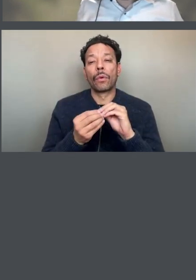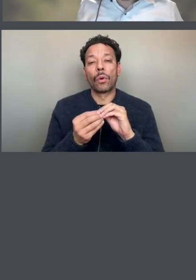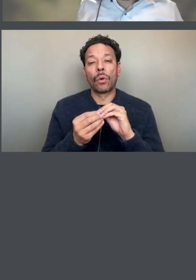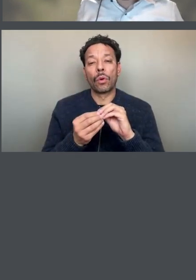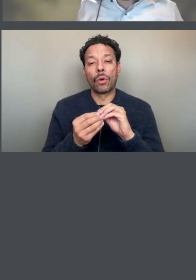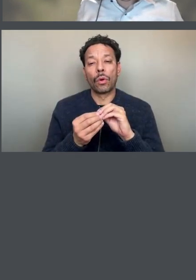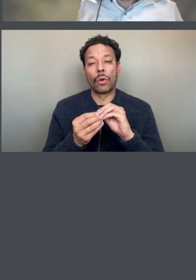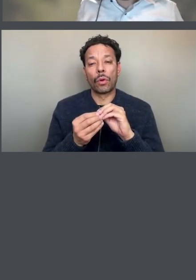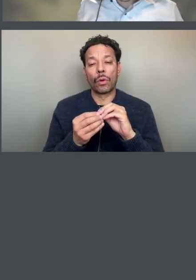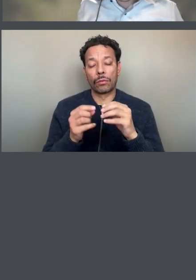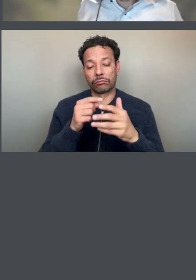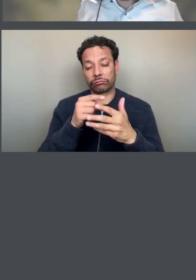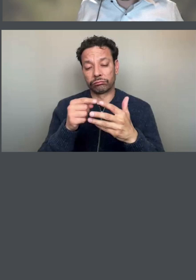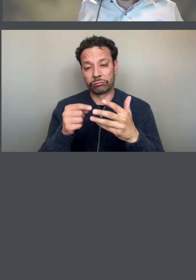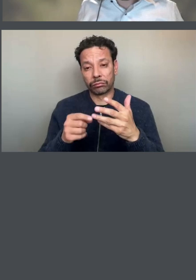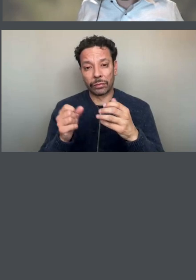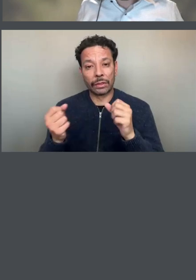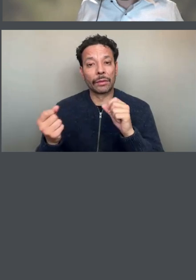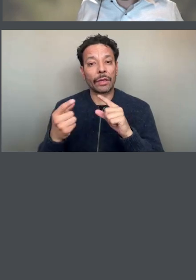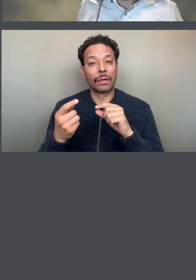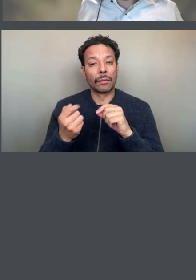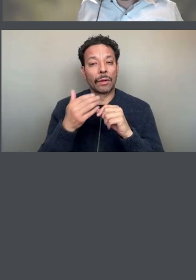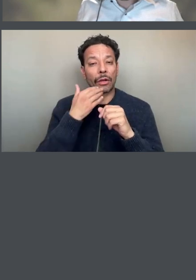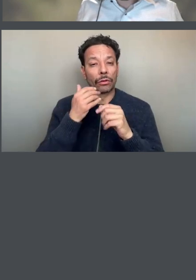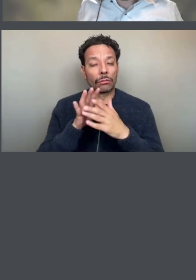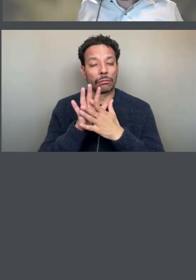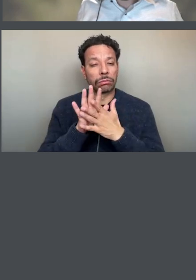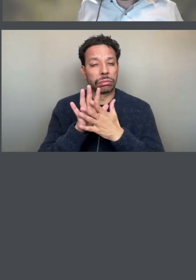of stimulation, it gets a little better.